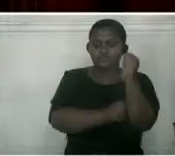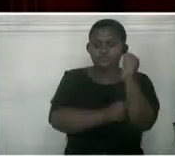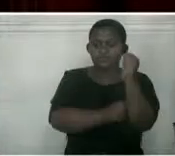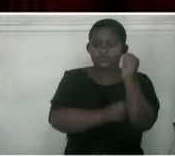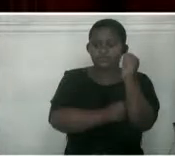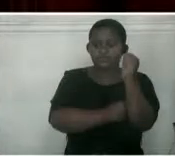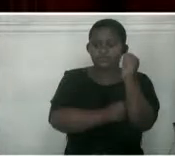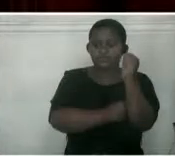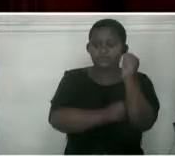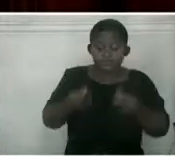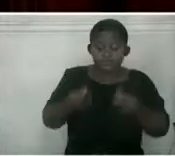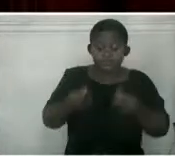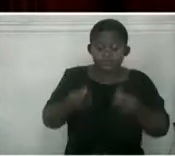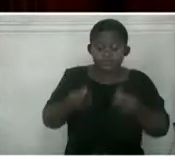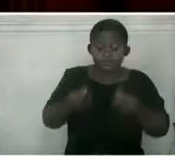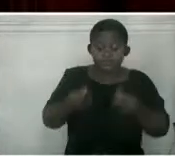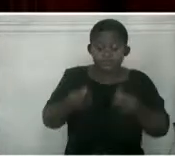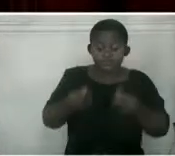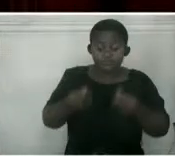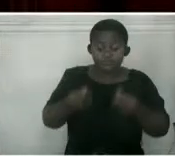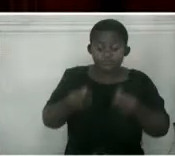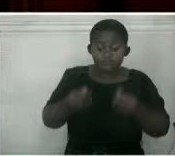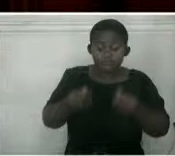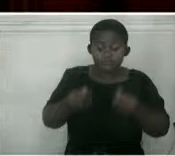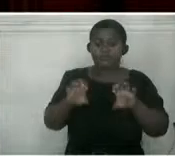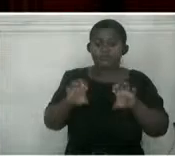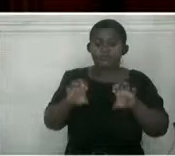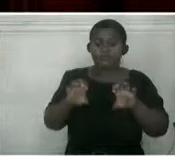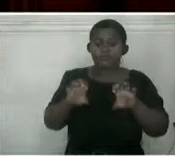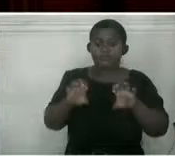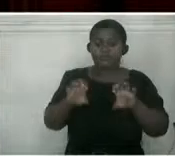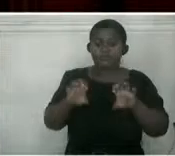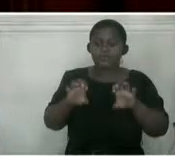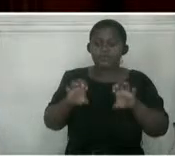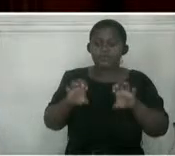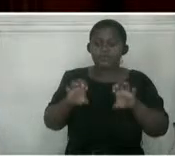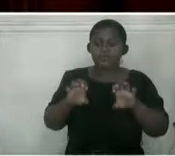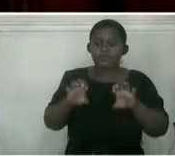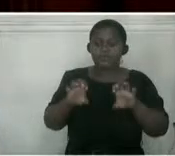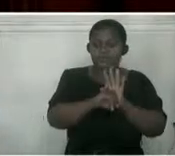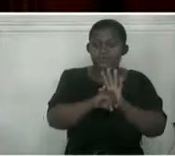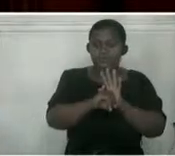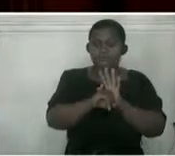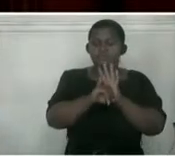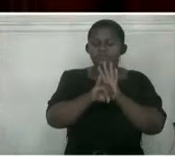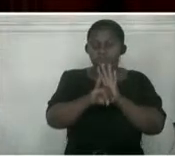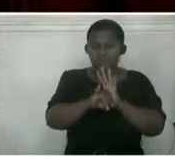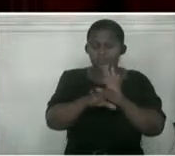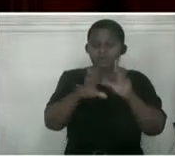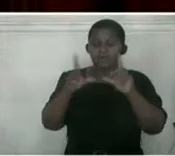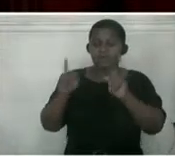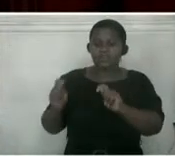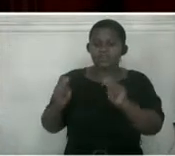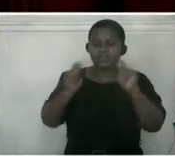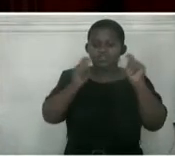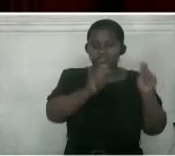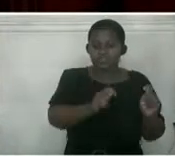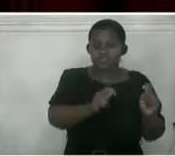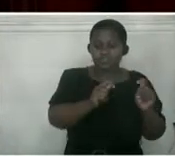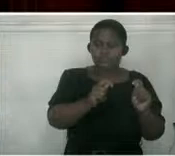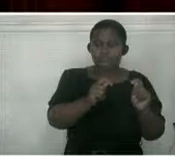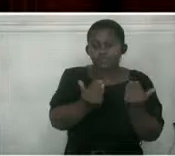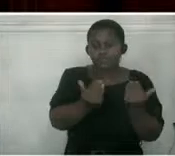are, with regard to education, we identified lack of scholar transport, poor